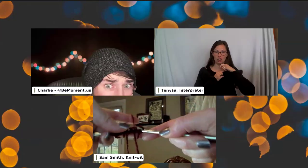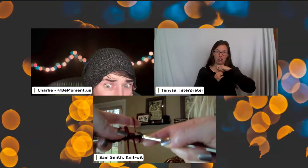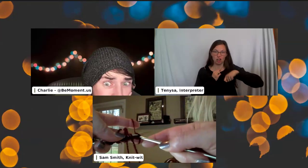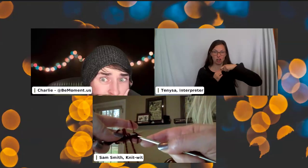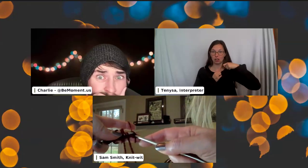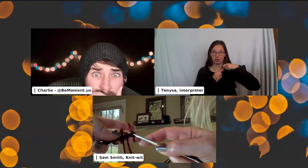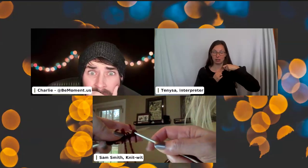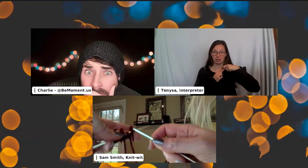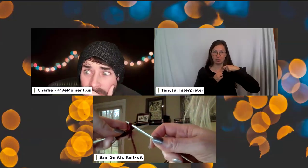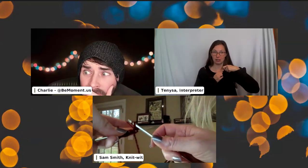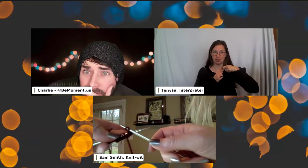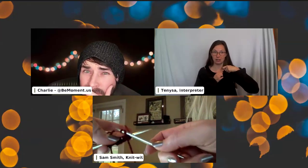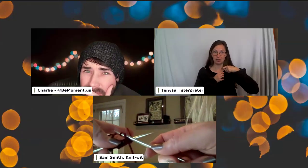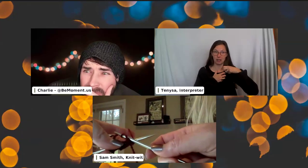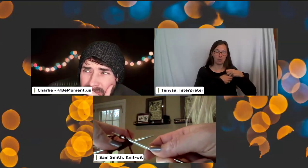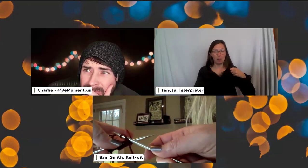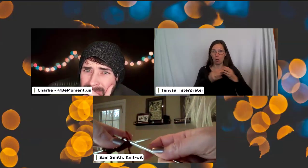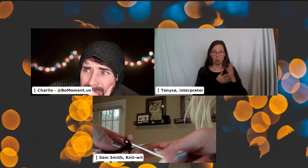back through the same hole, rip out its guts.